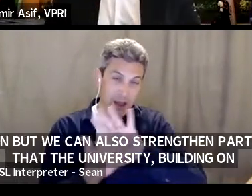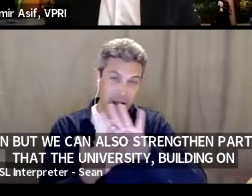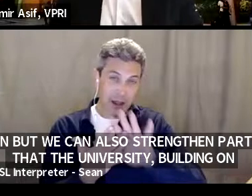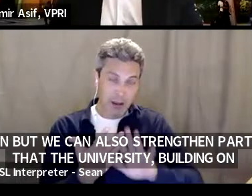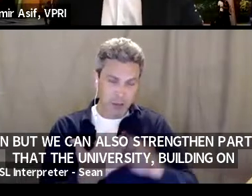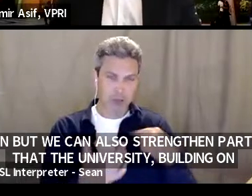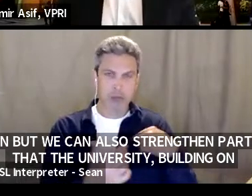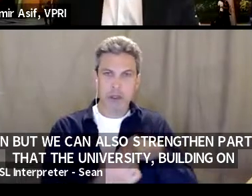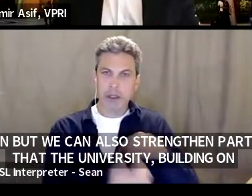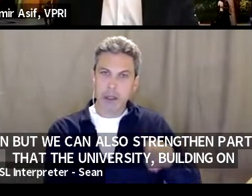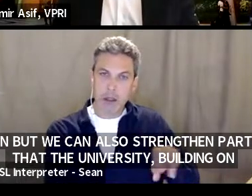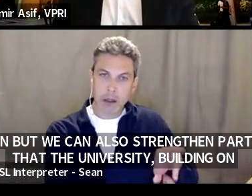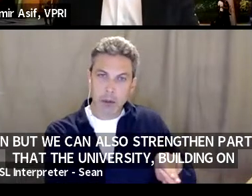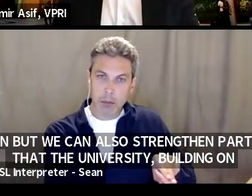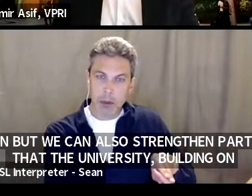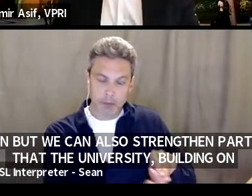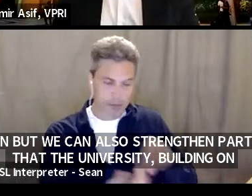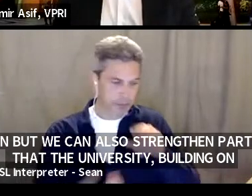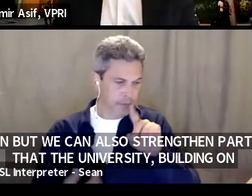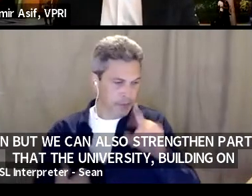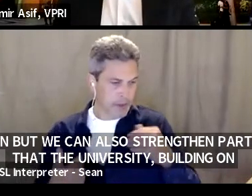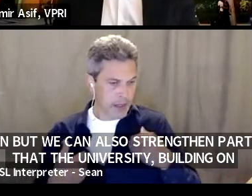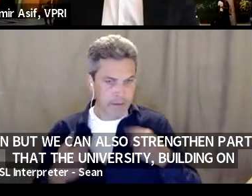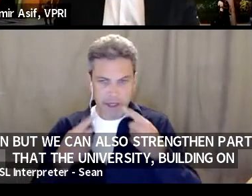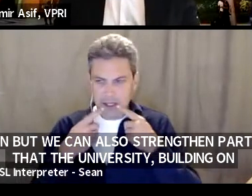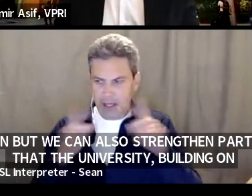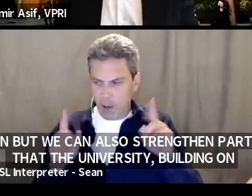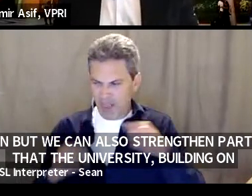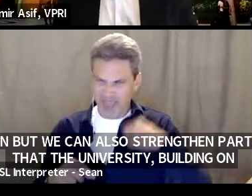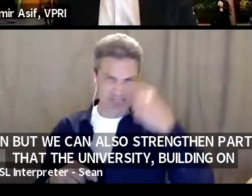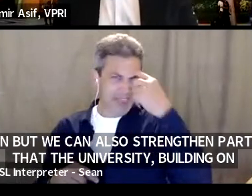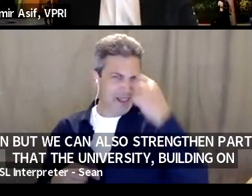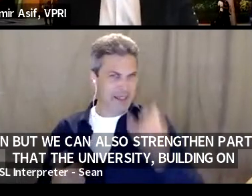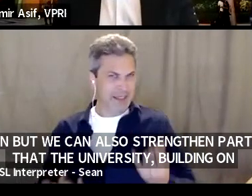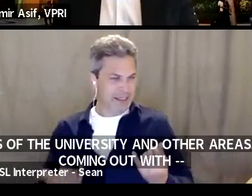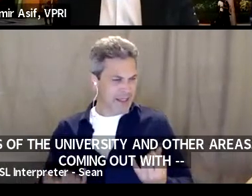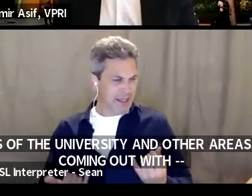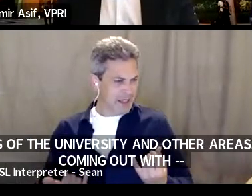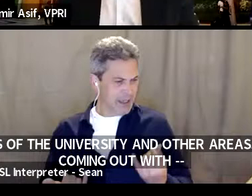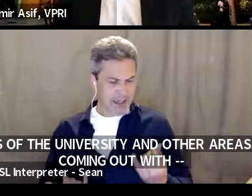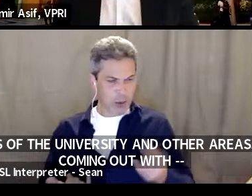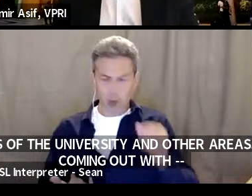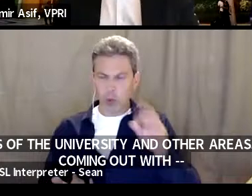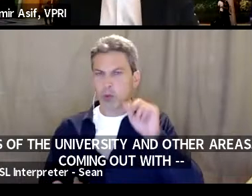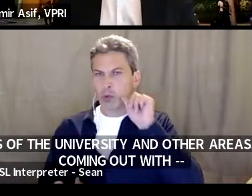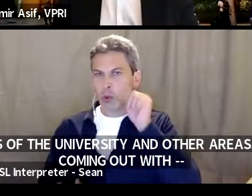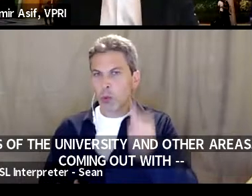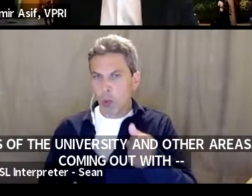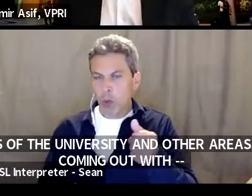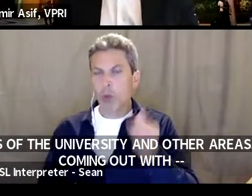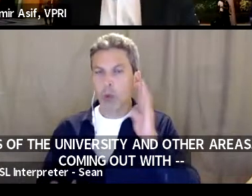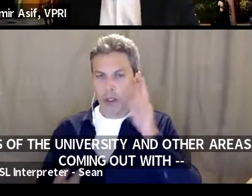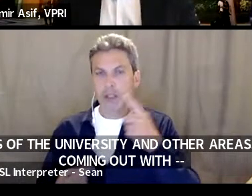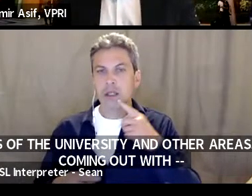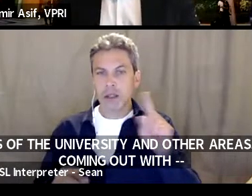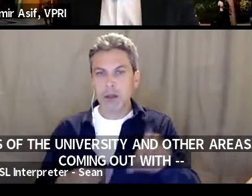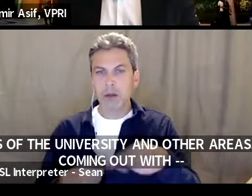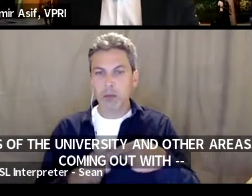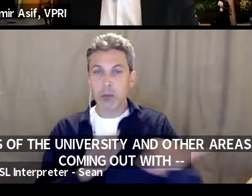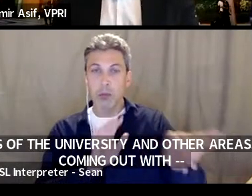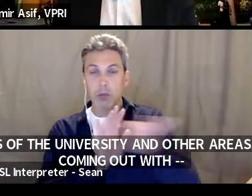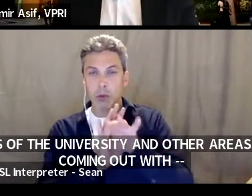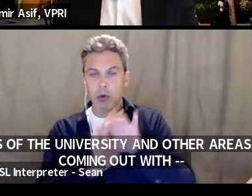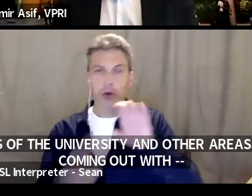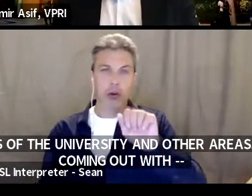with, there was an announcement, I think today that came out, if not today, tomorrow, regarding the appointment of Carl